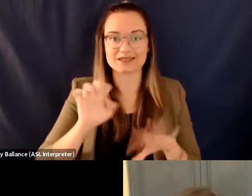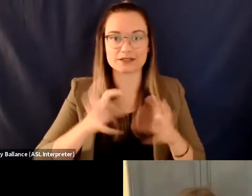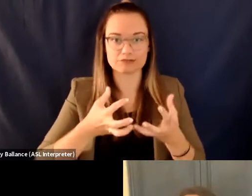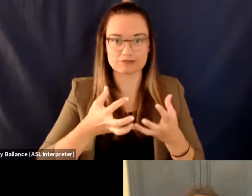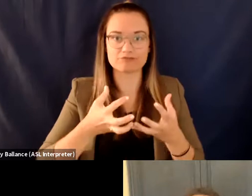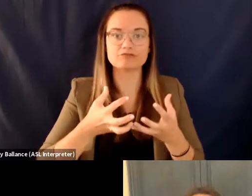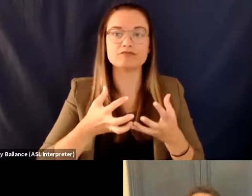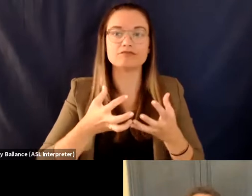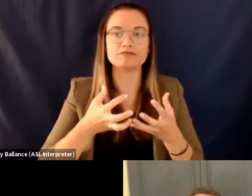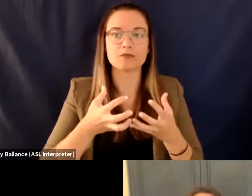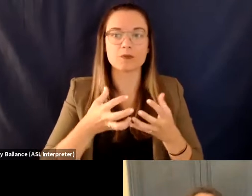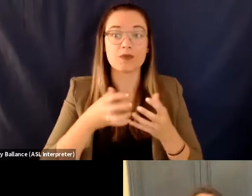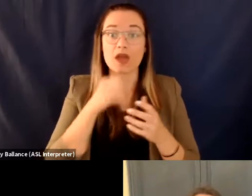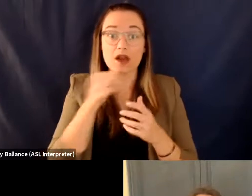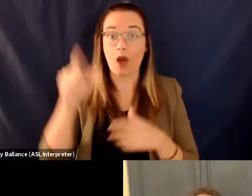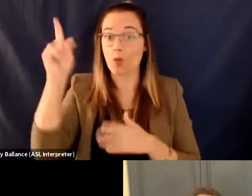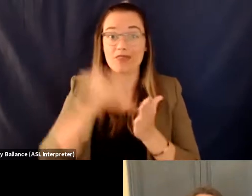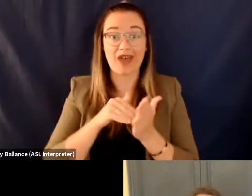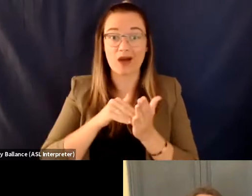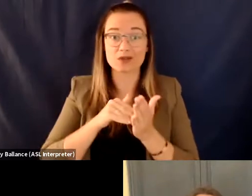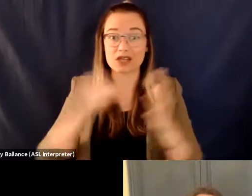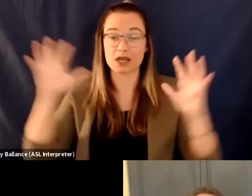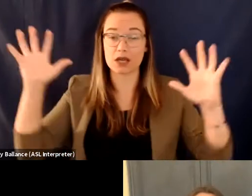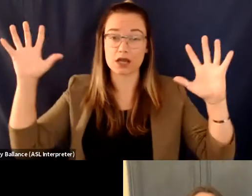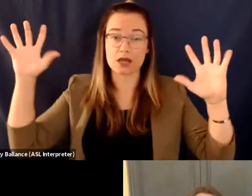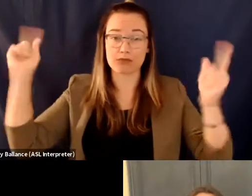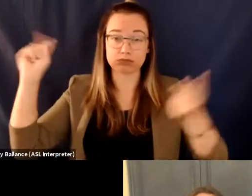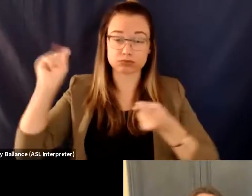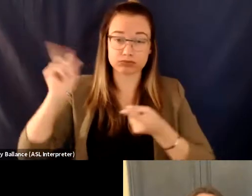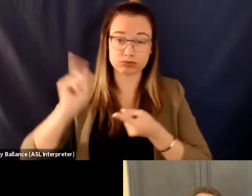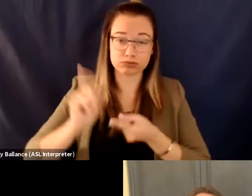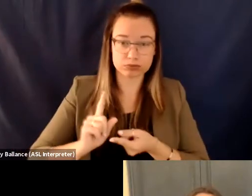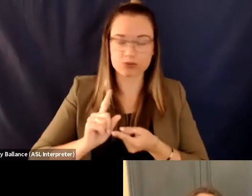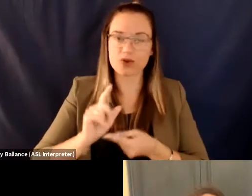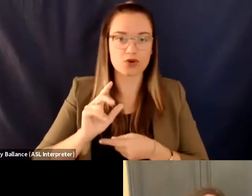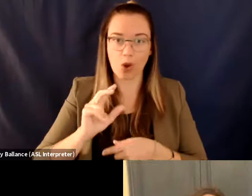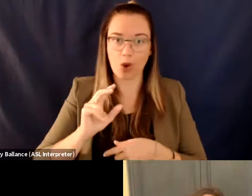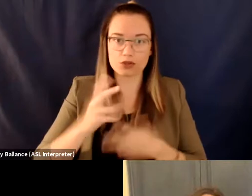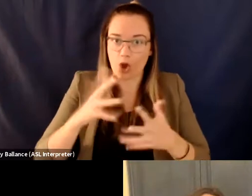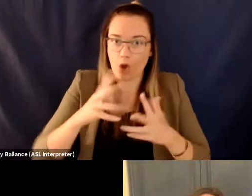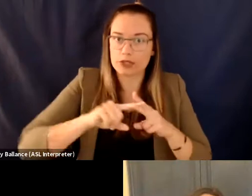know, 1,100 people to a handful that we would immerse ourselves with. So